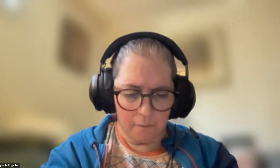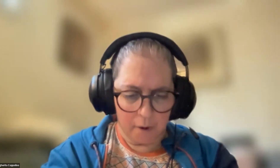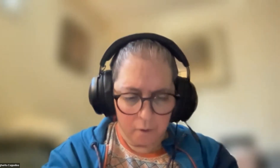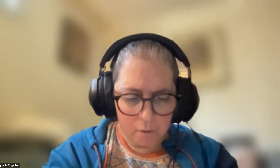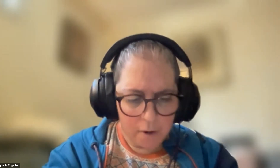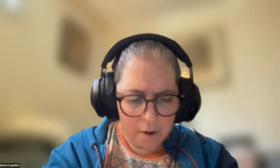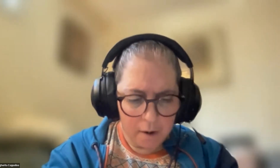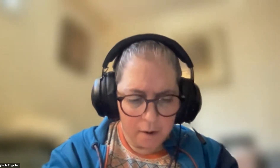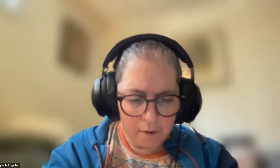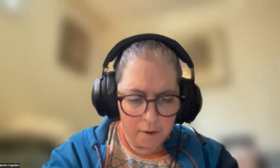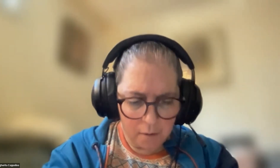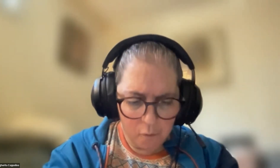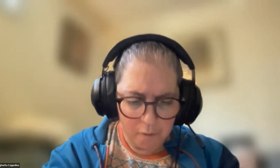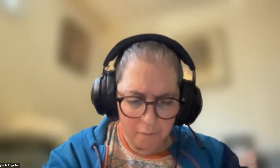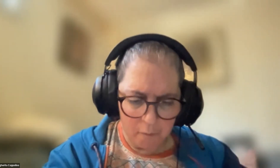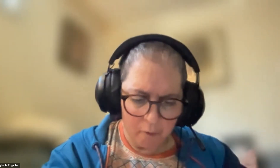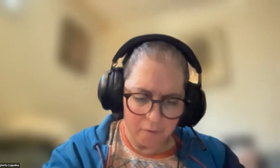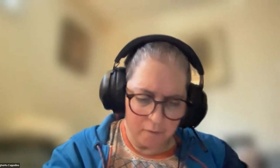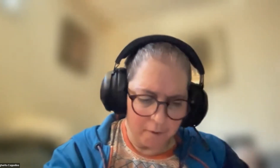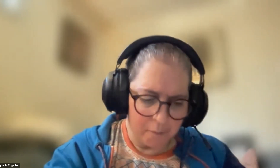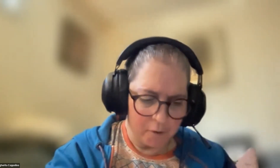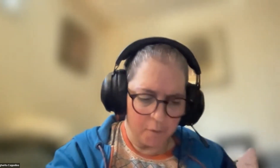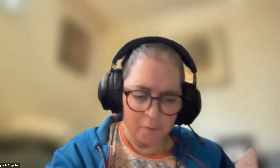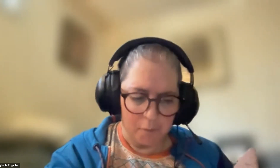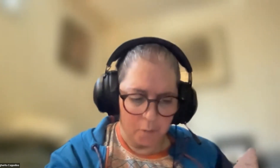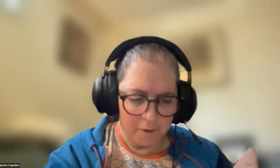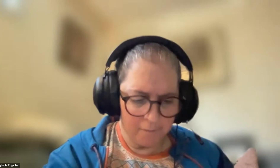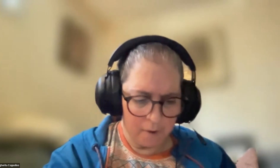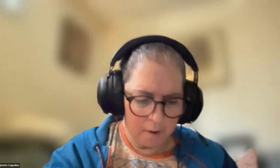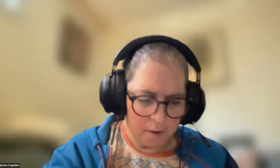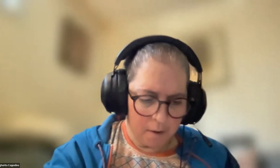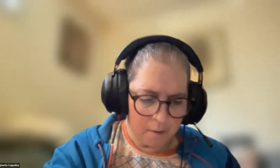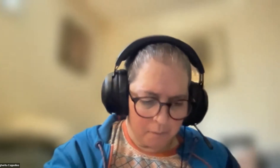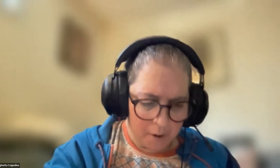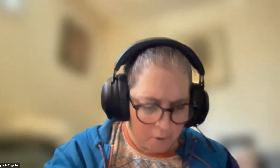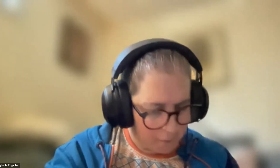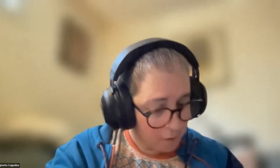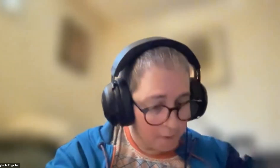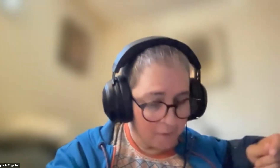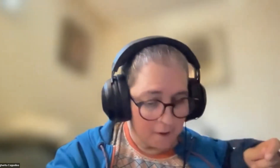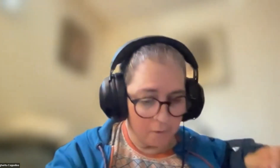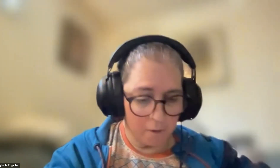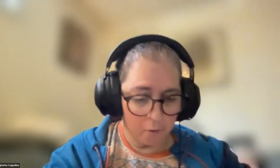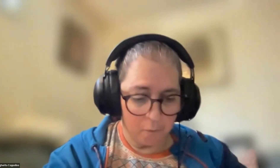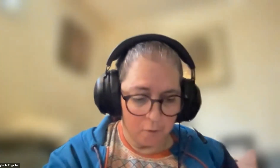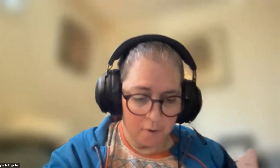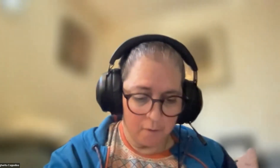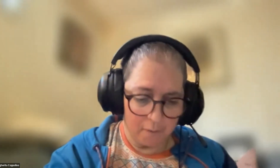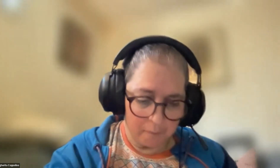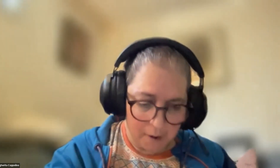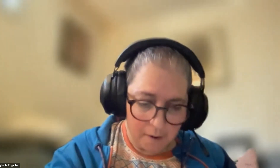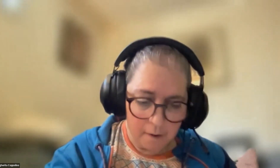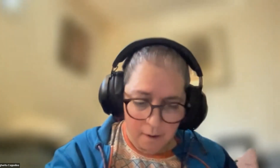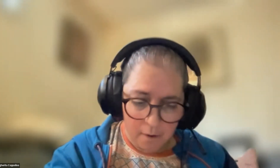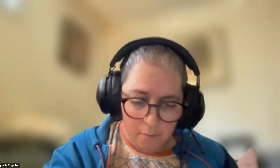now. Maro is a young woman from the western suburbs of Melbourne. Maro, I hope I'm saying it right, was born in